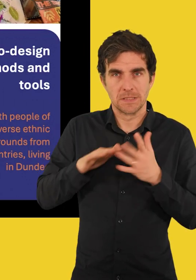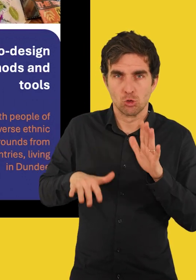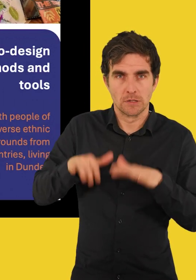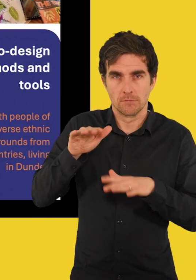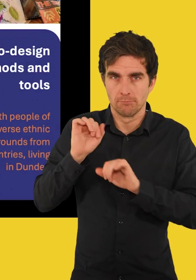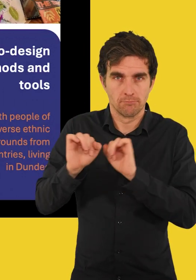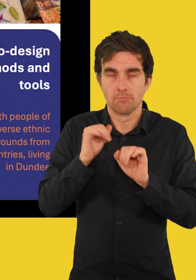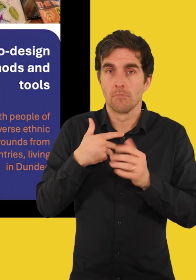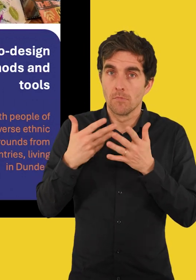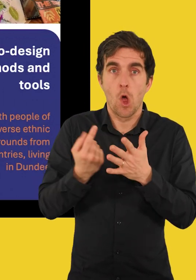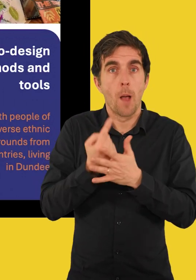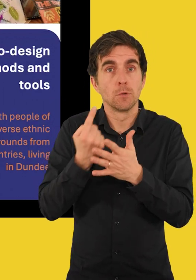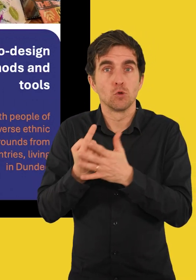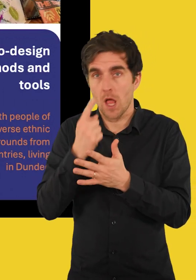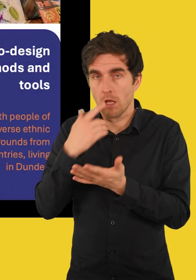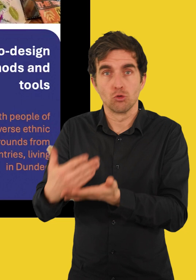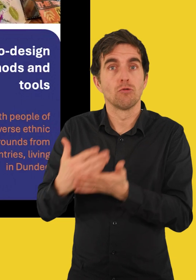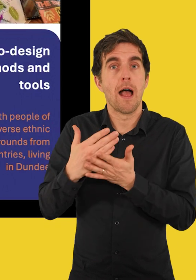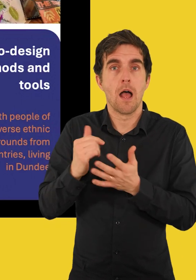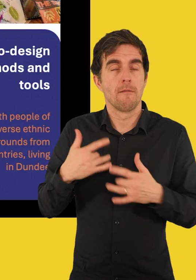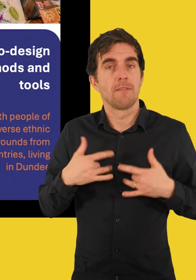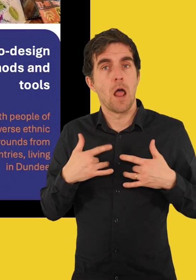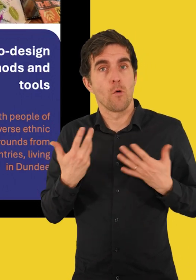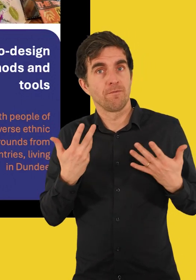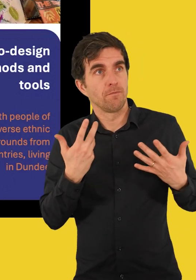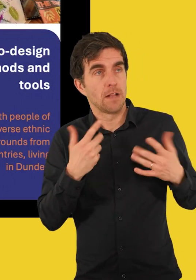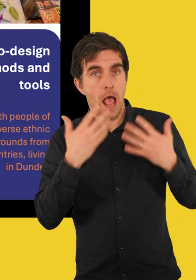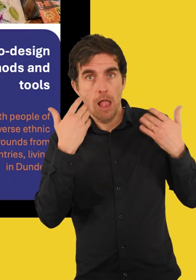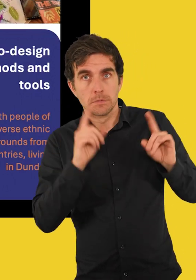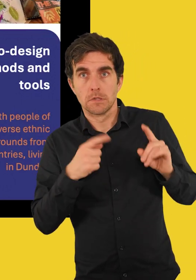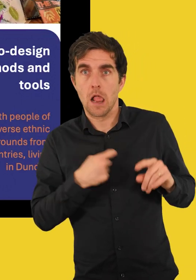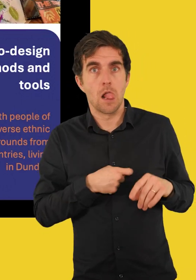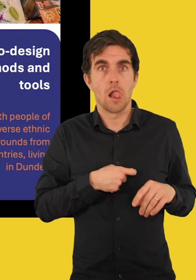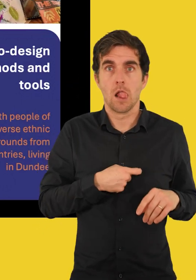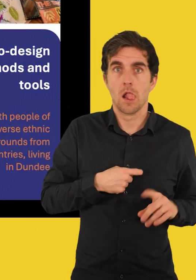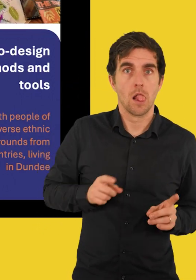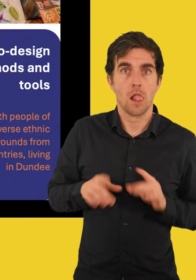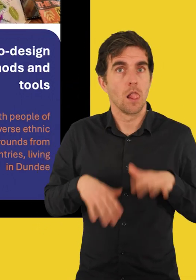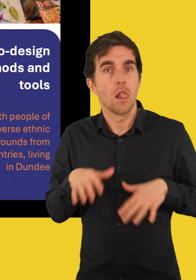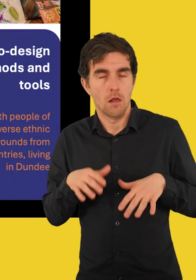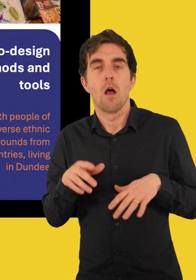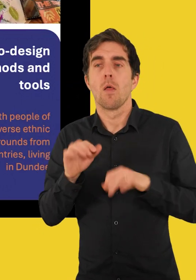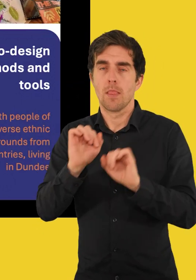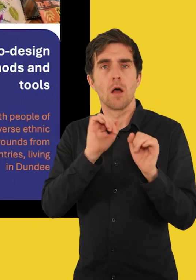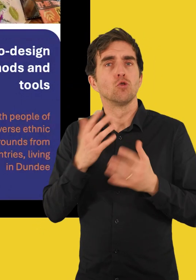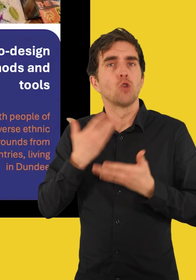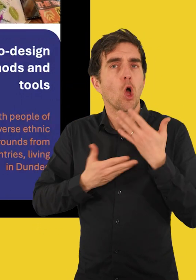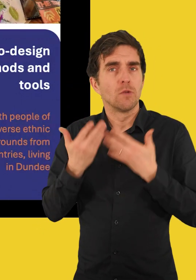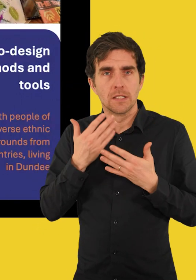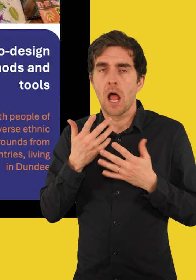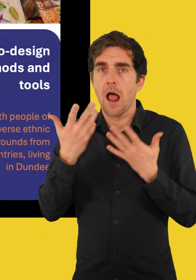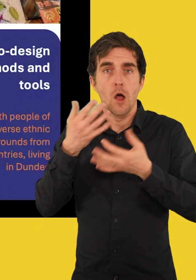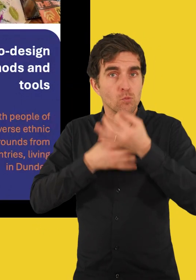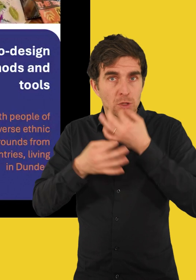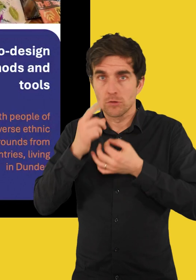experiences and offering opportunities for them to share feelings of climate anxiety, personal stories, and any questions they